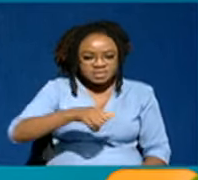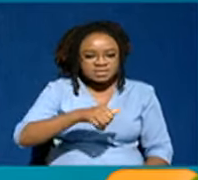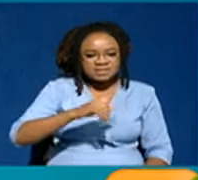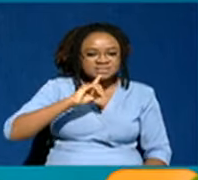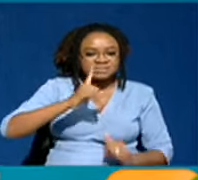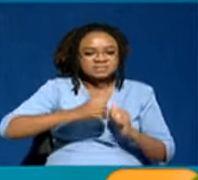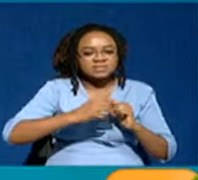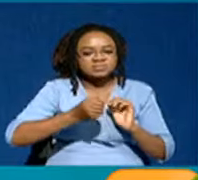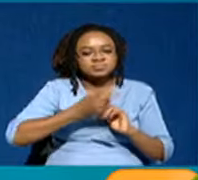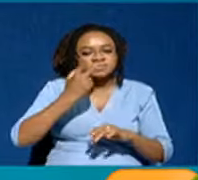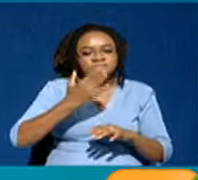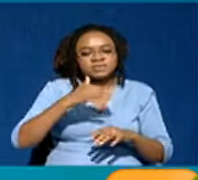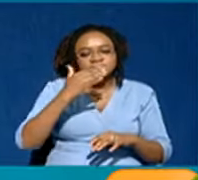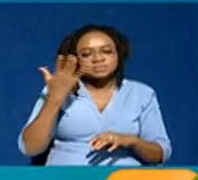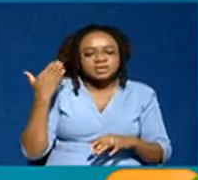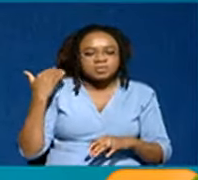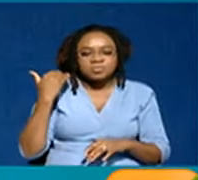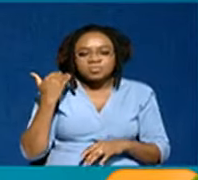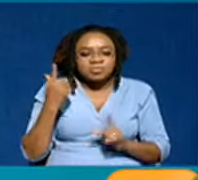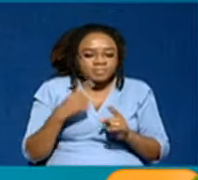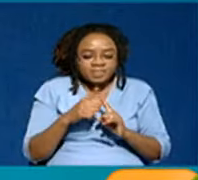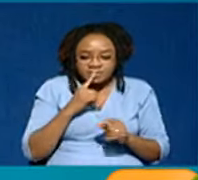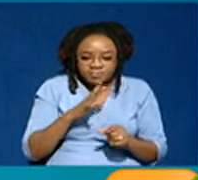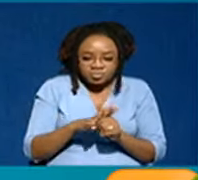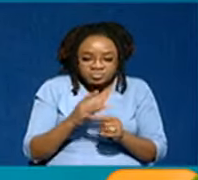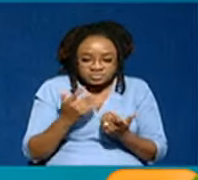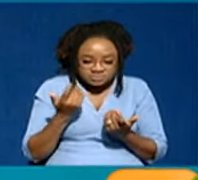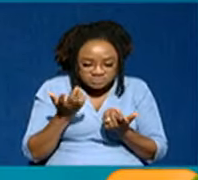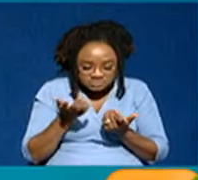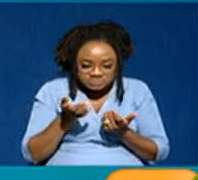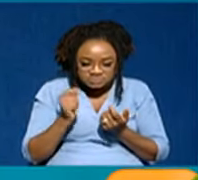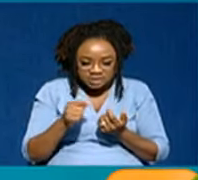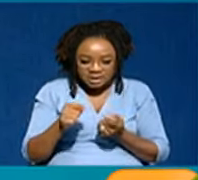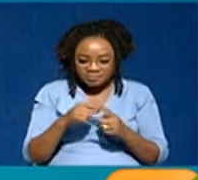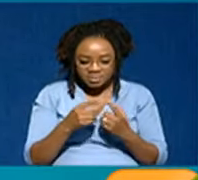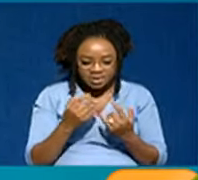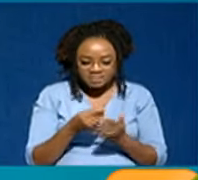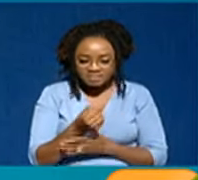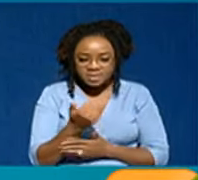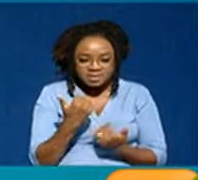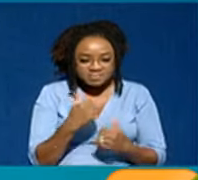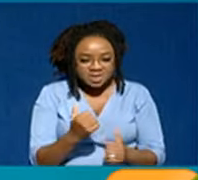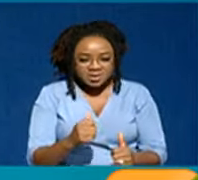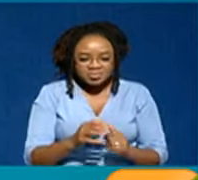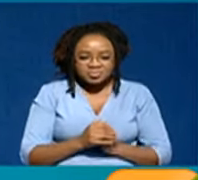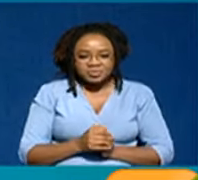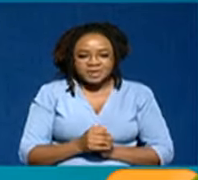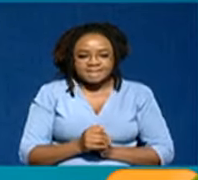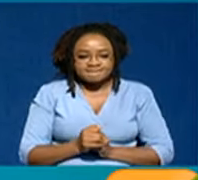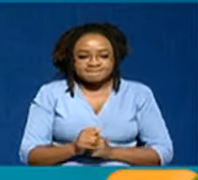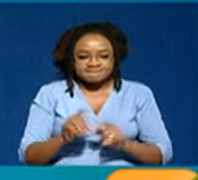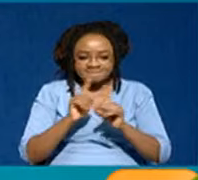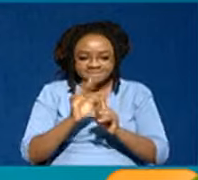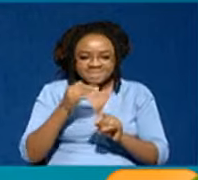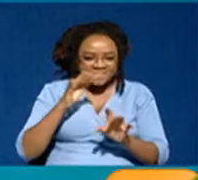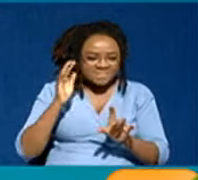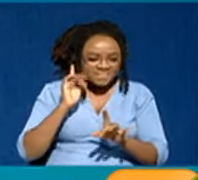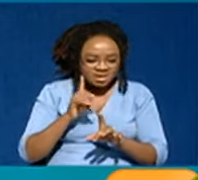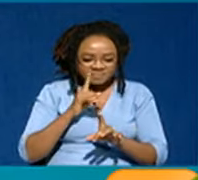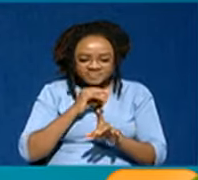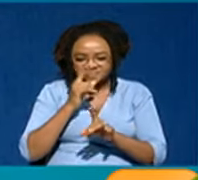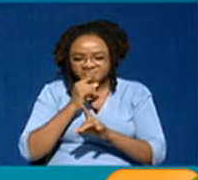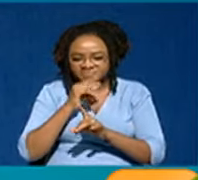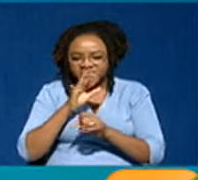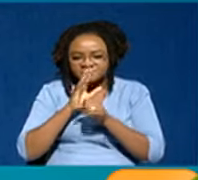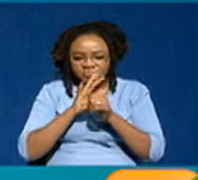somebody having not paid that after committing to pay last year means there's a concern. There's an issue of postgraduate training. We've had several commitments of this